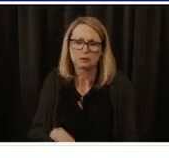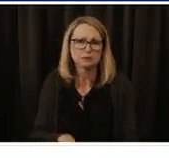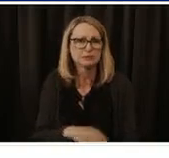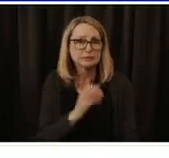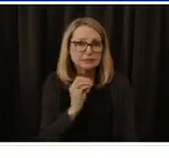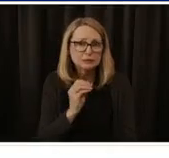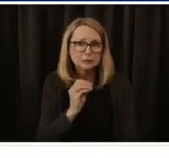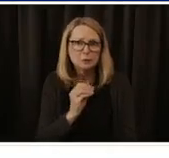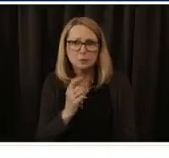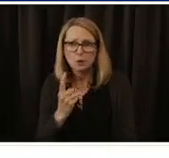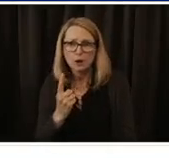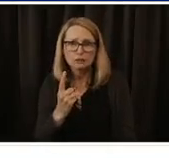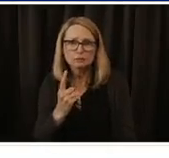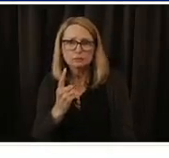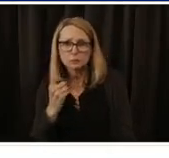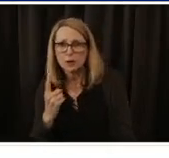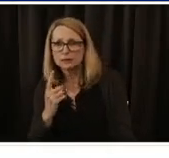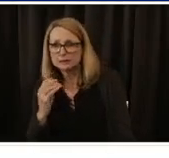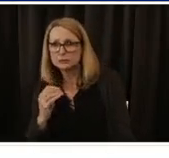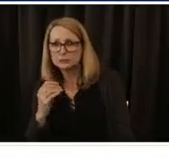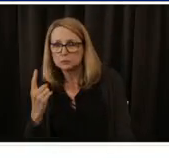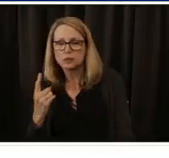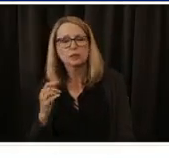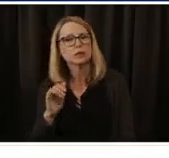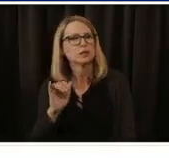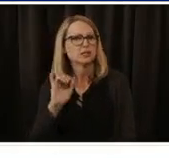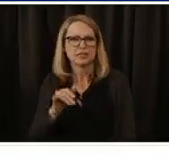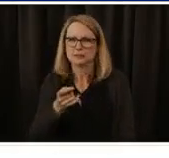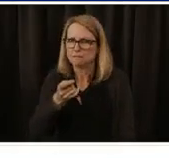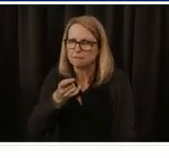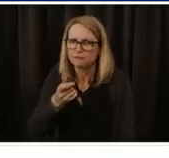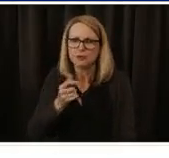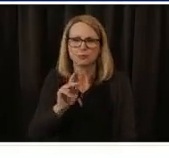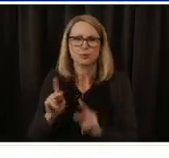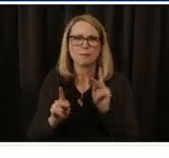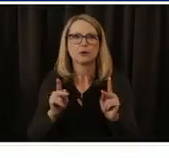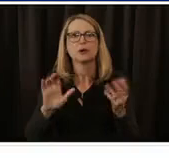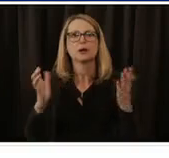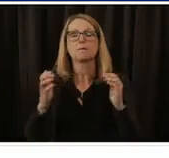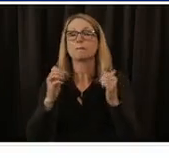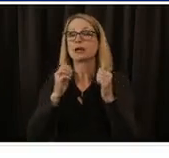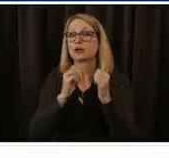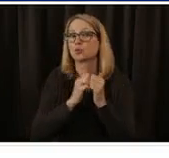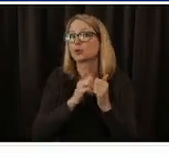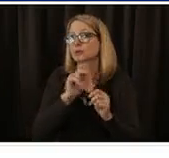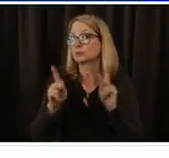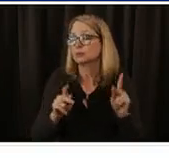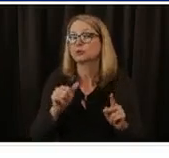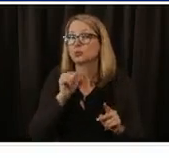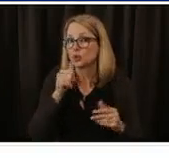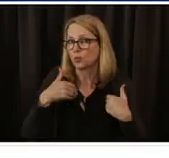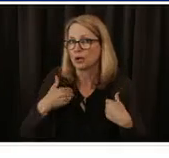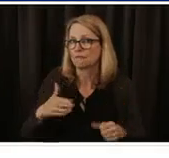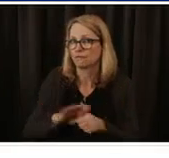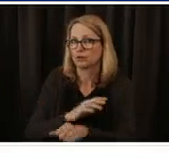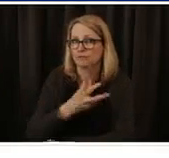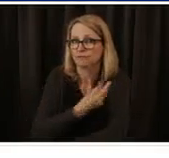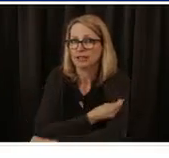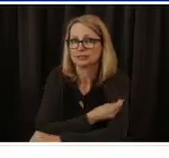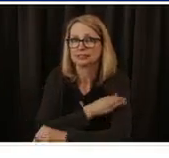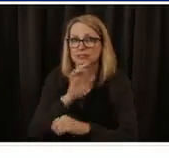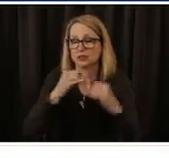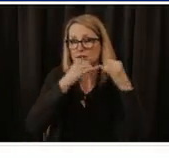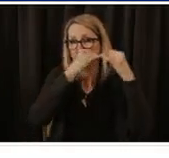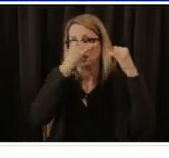type numbers. And that is in contrast to the hospital admissions numbers that we're seeing among all other cases in the state, where you see numbers in the